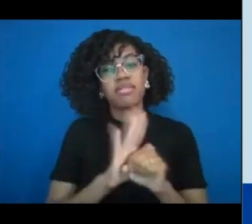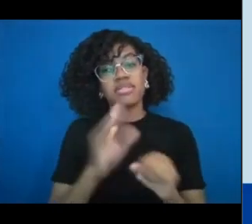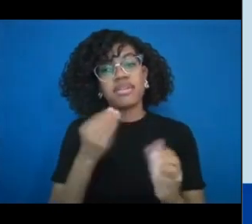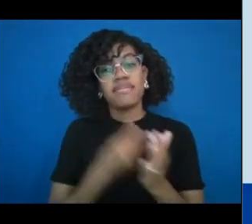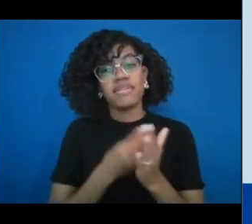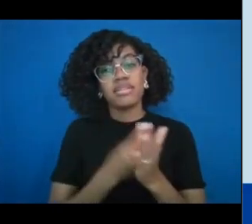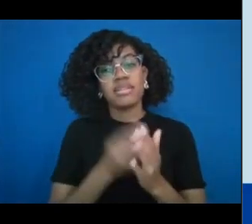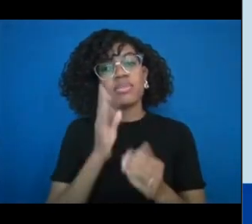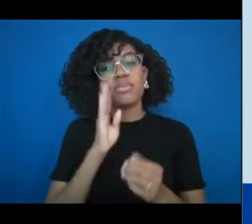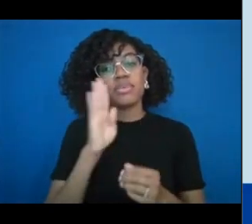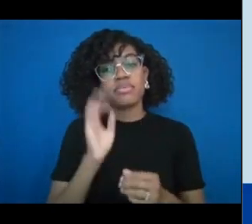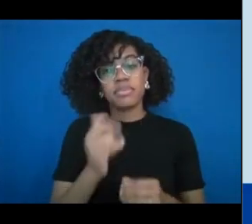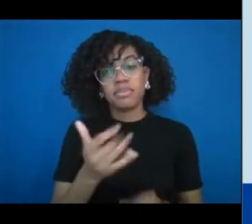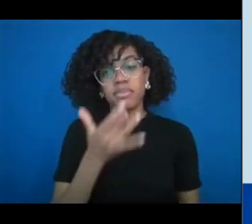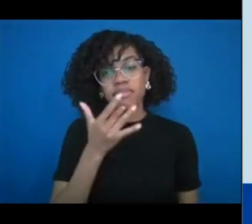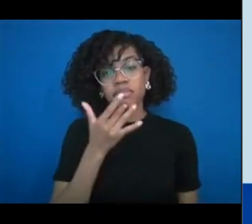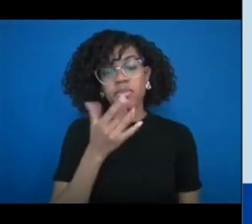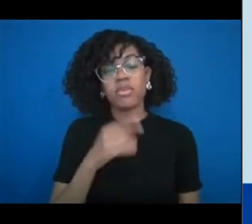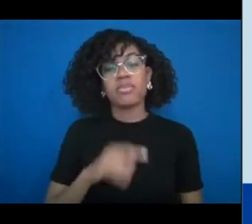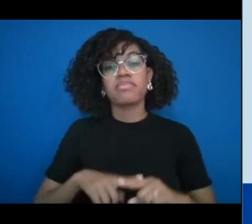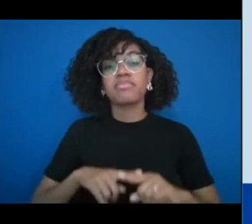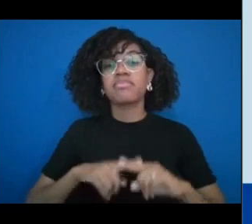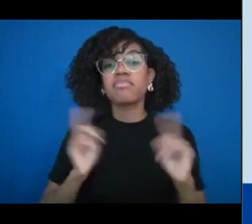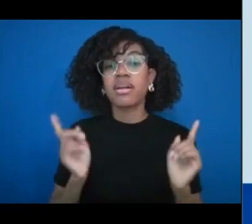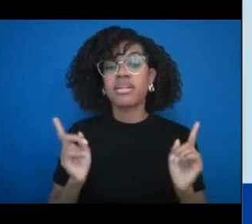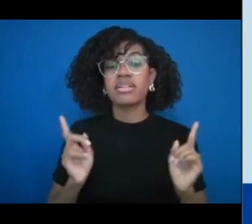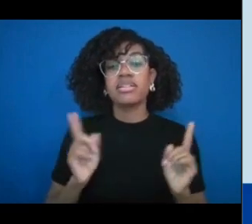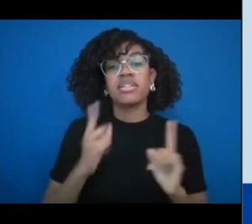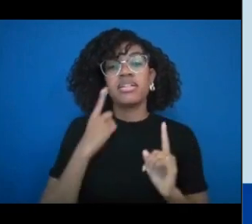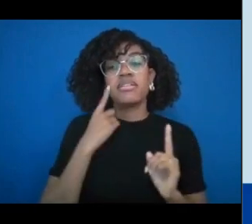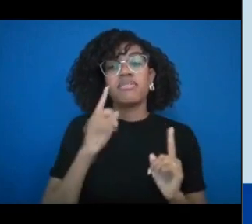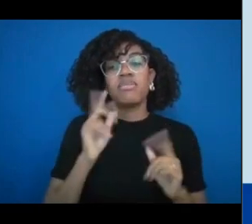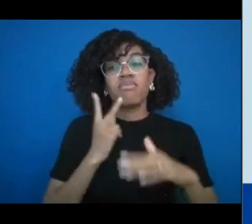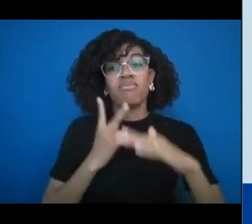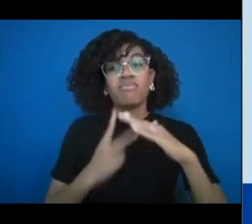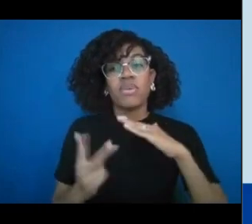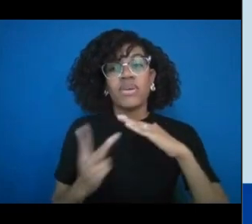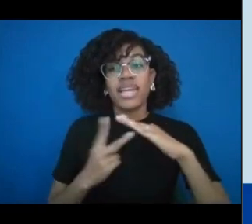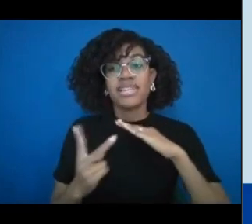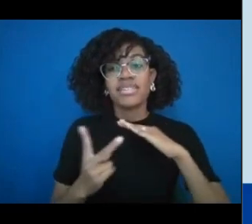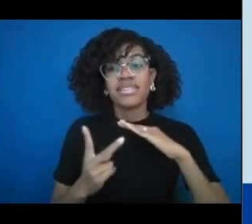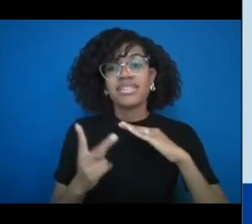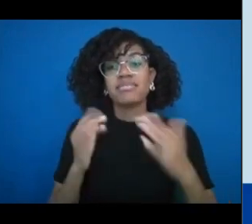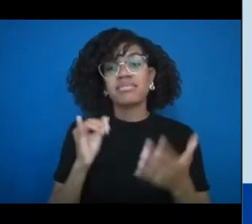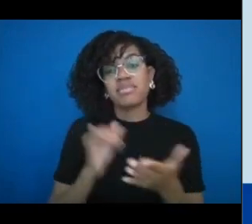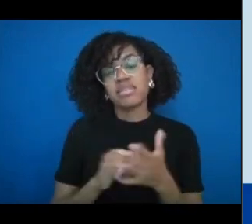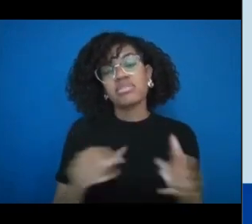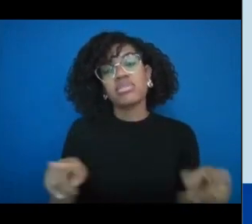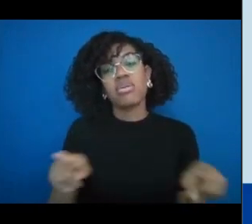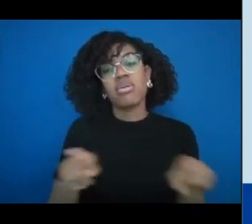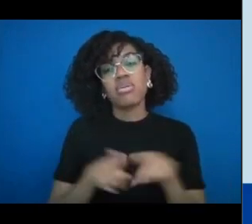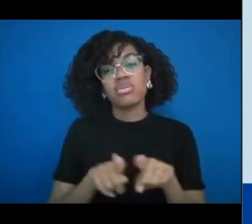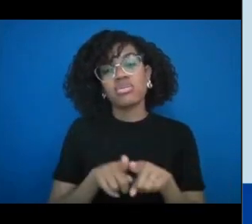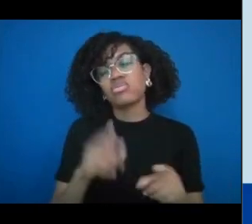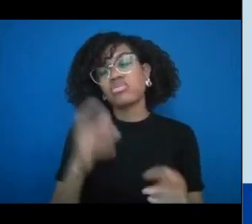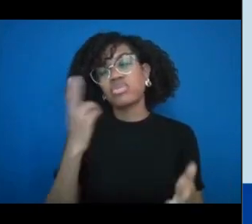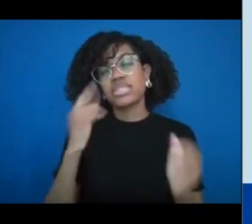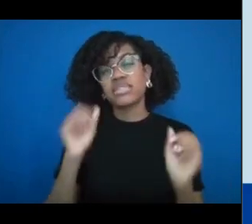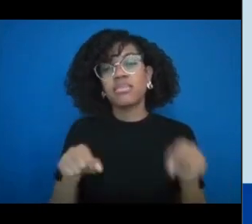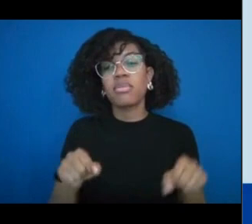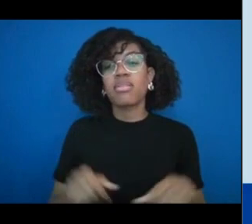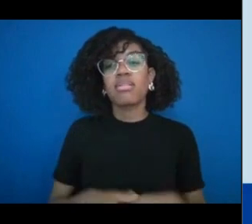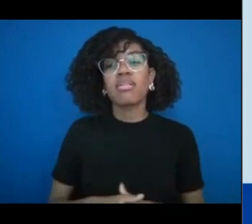be preferable, but forecasting is also reasonable.